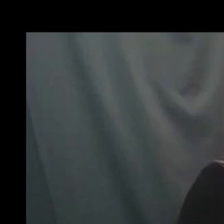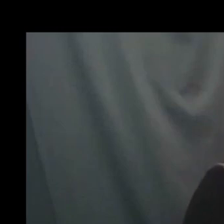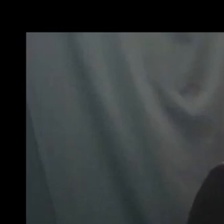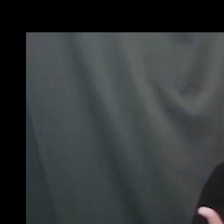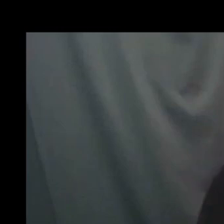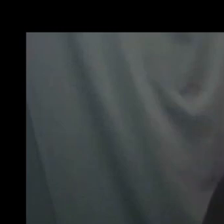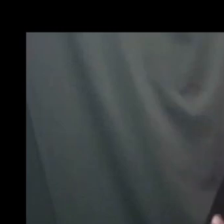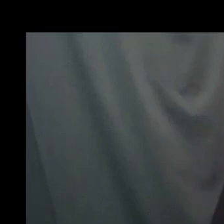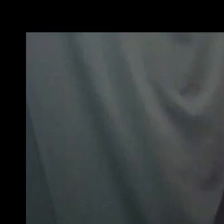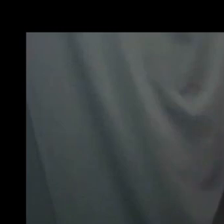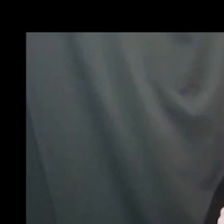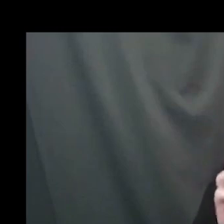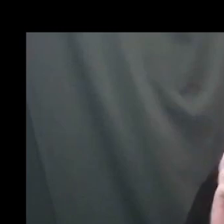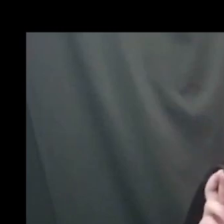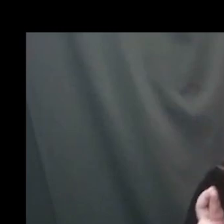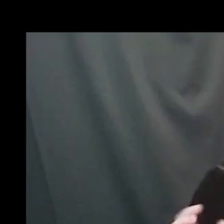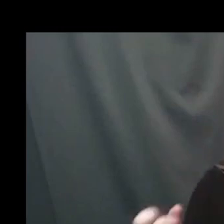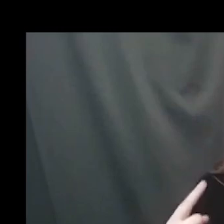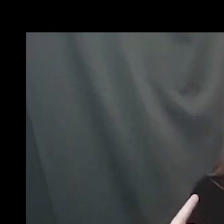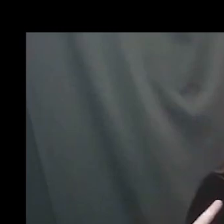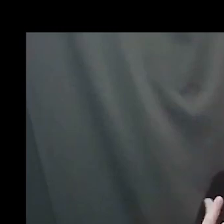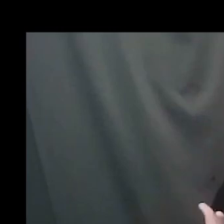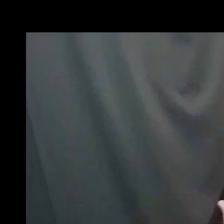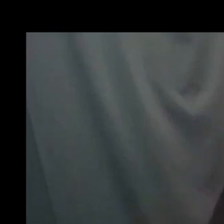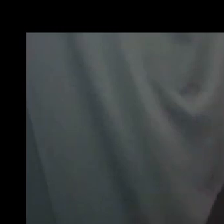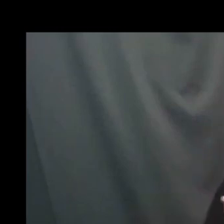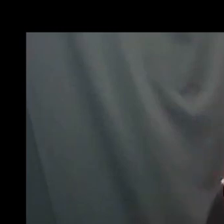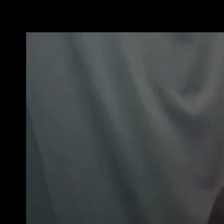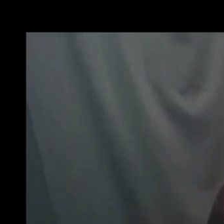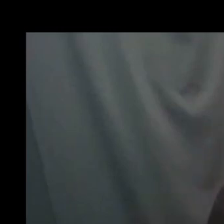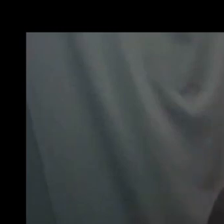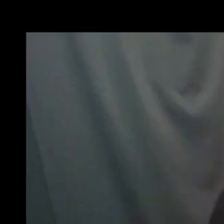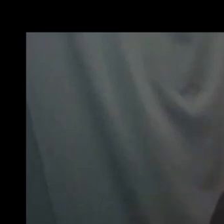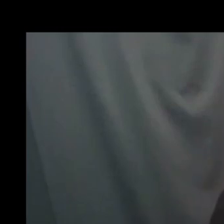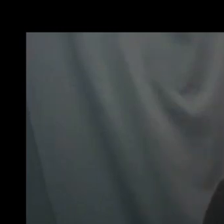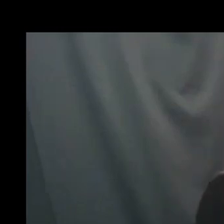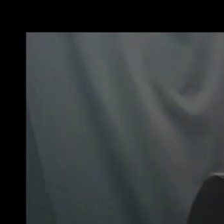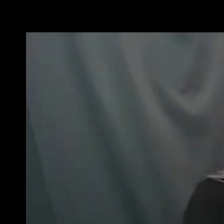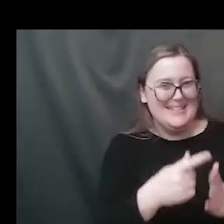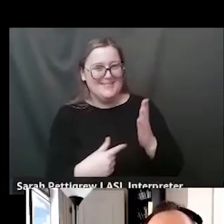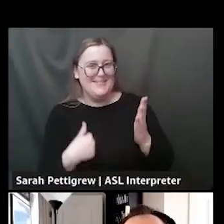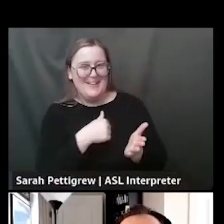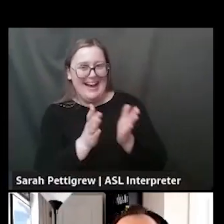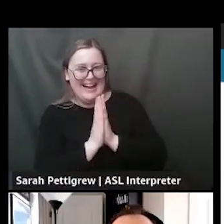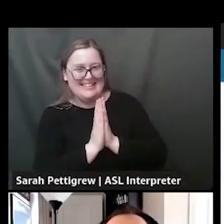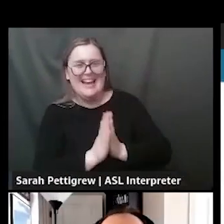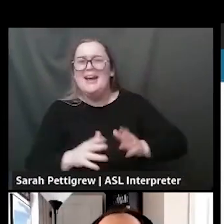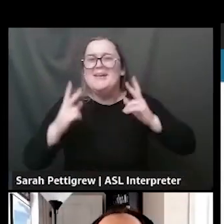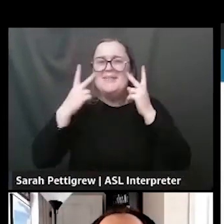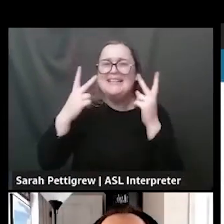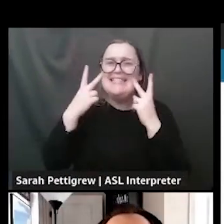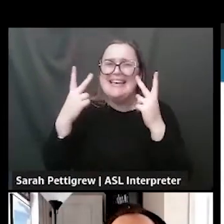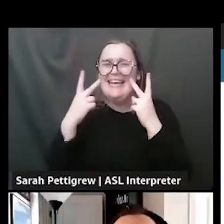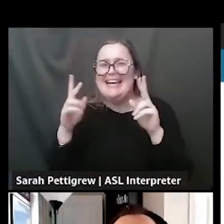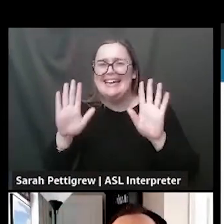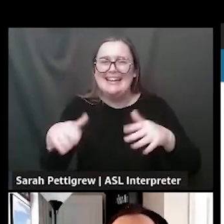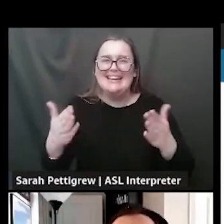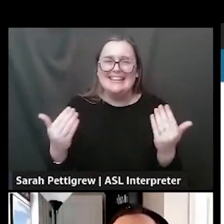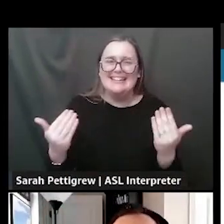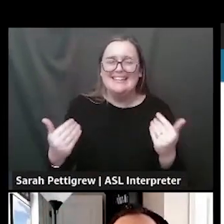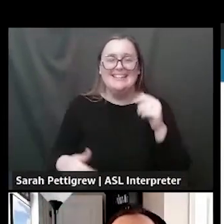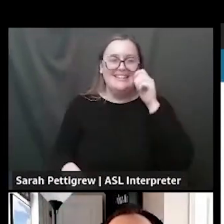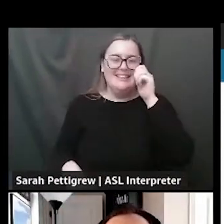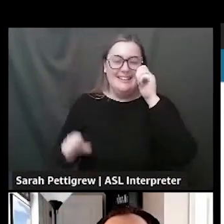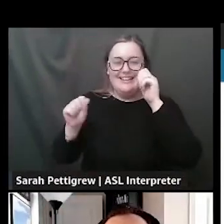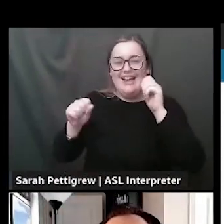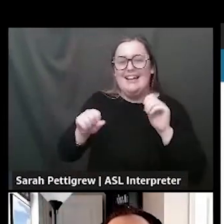you would ask that question because I'm dying to see it. That's what we're asking for. Yeah. Let's see it. Yeah, it's great. Right. I saw a little